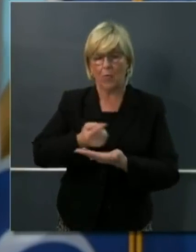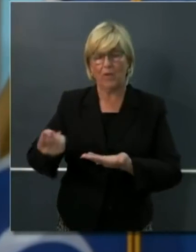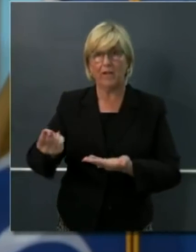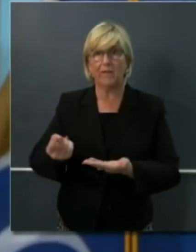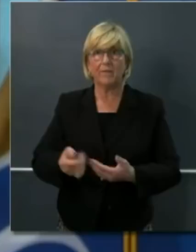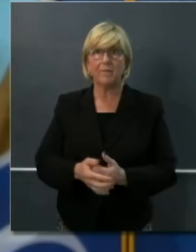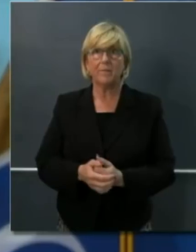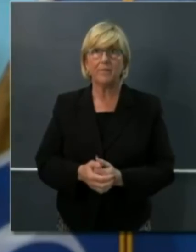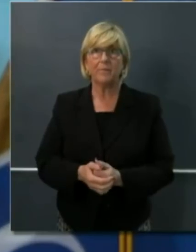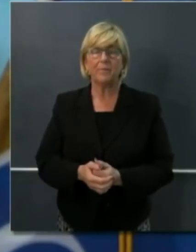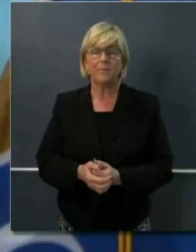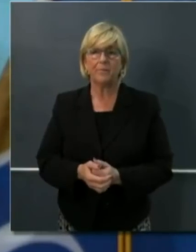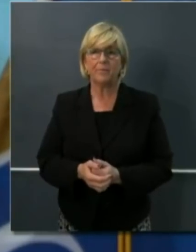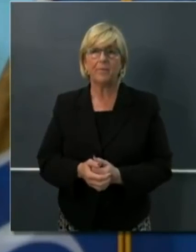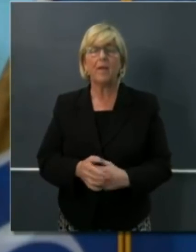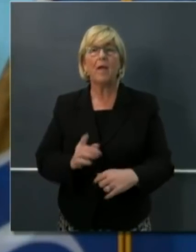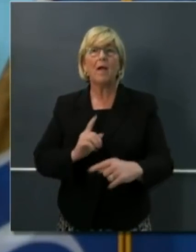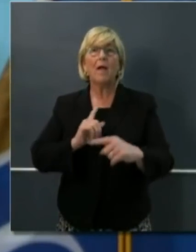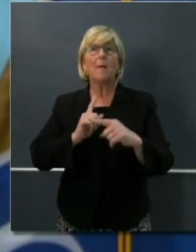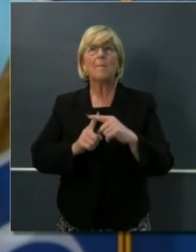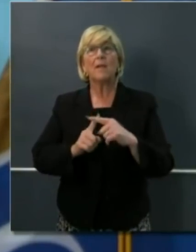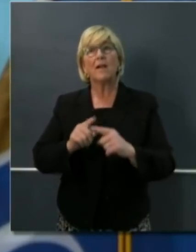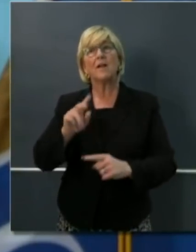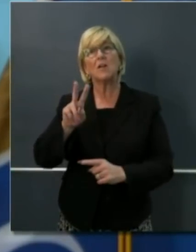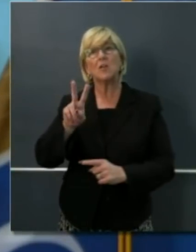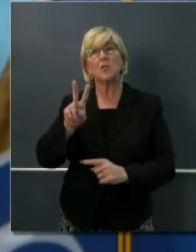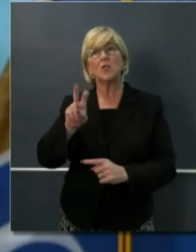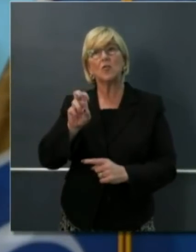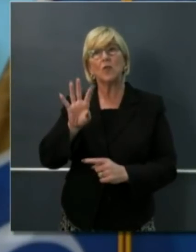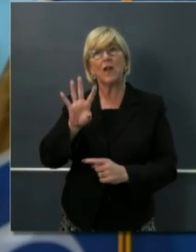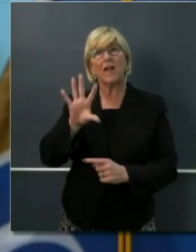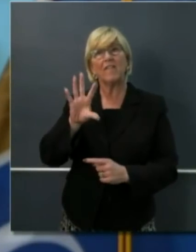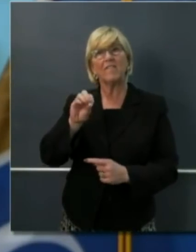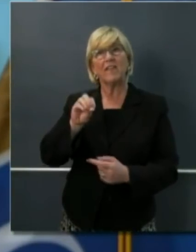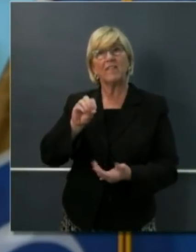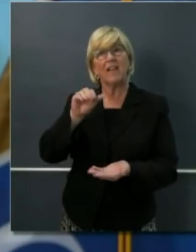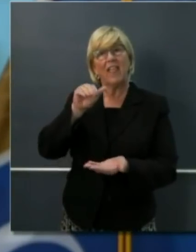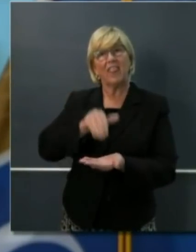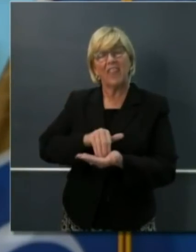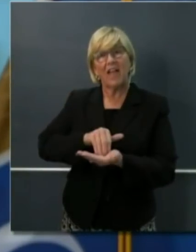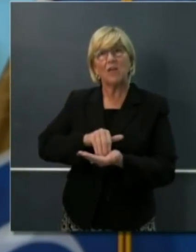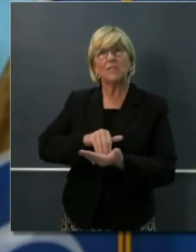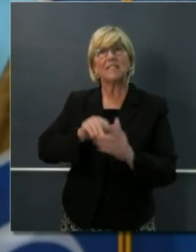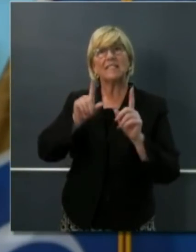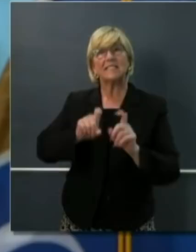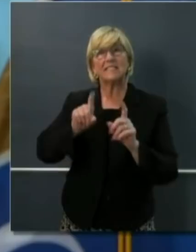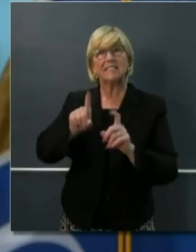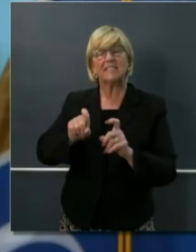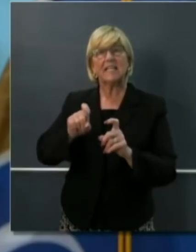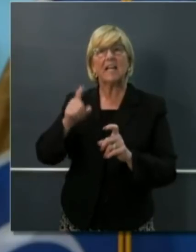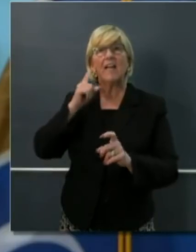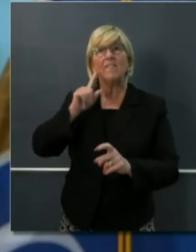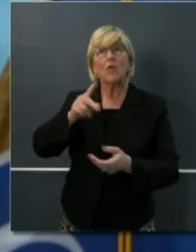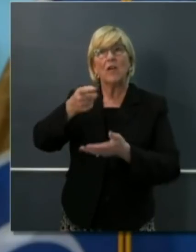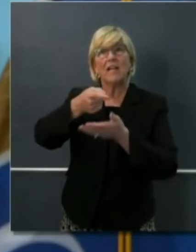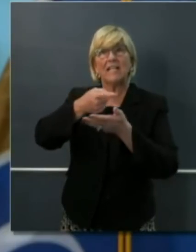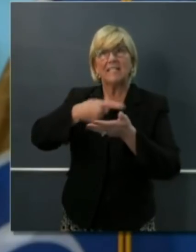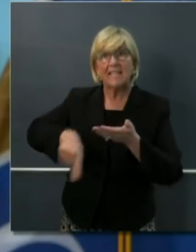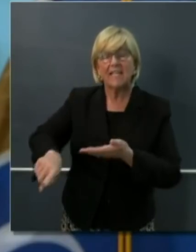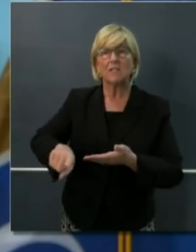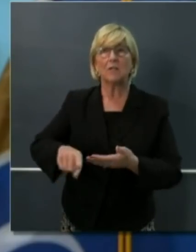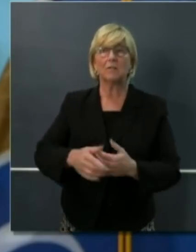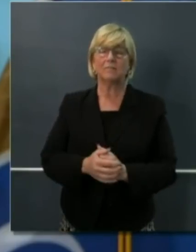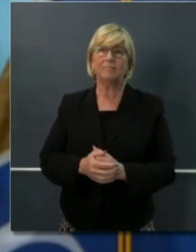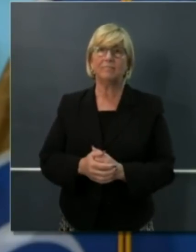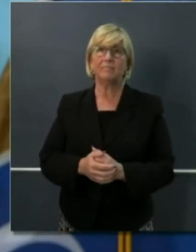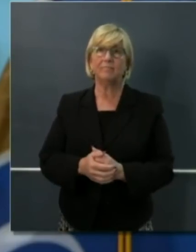be provided 250,000 swabs next week. And he said, third week, expect to